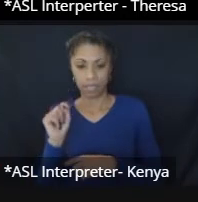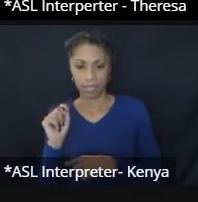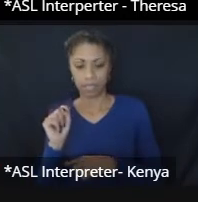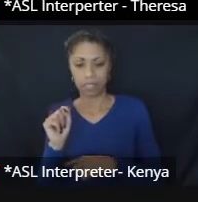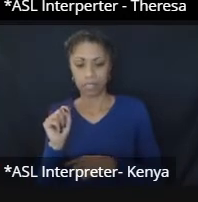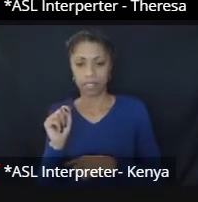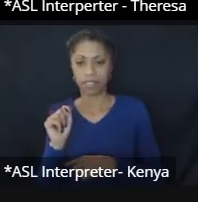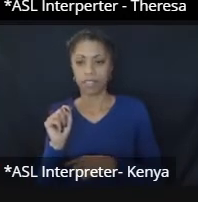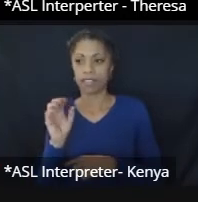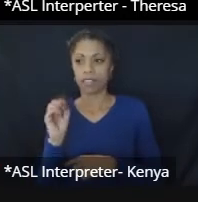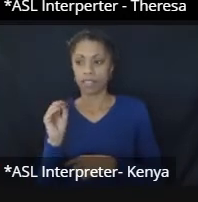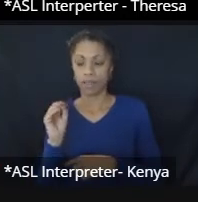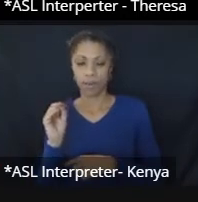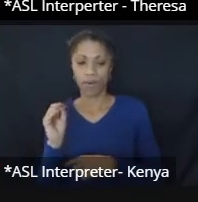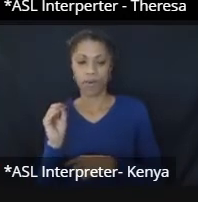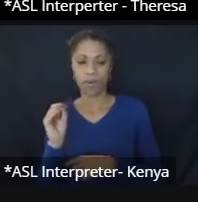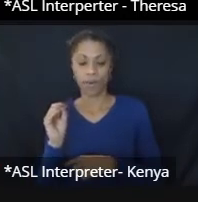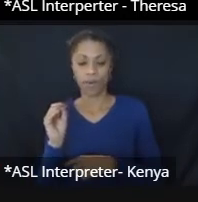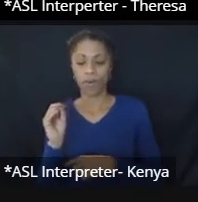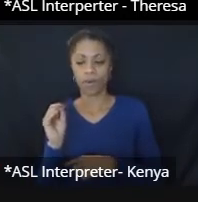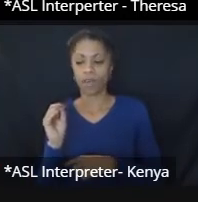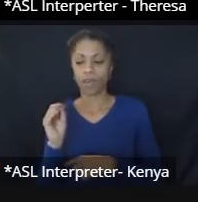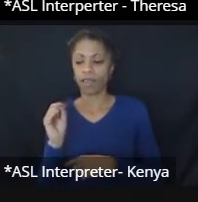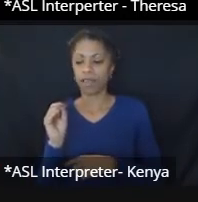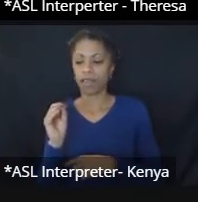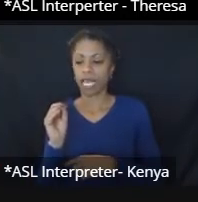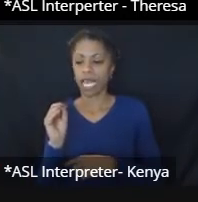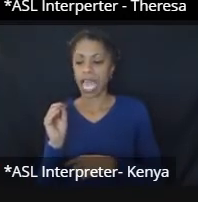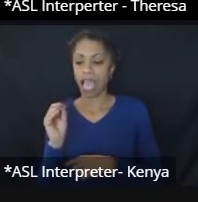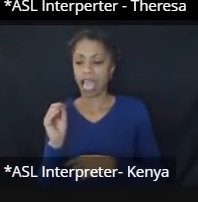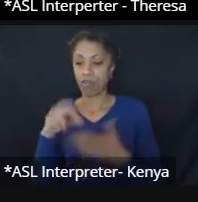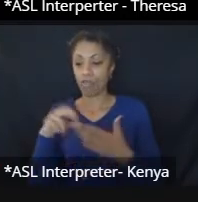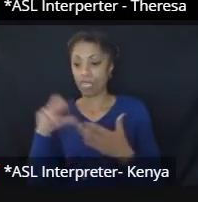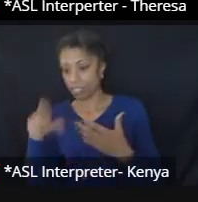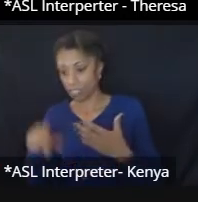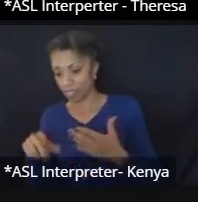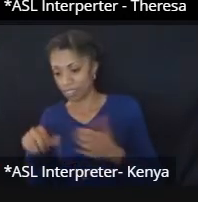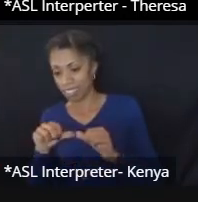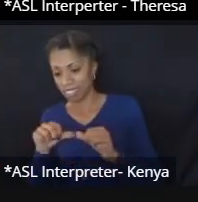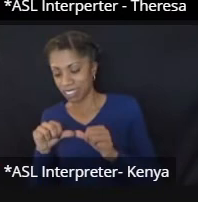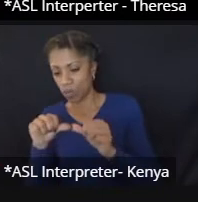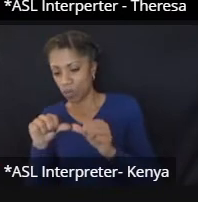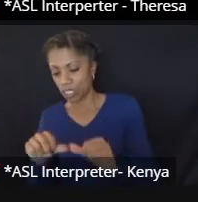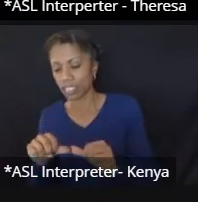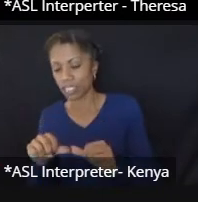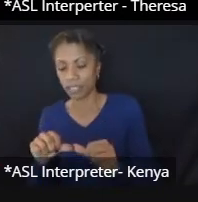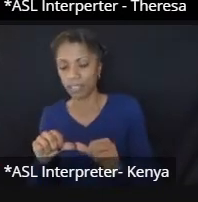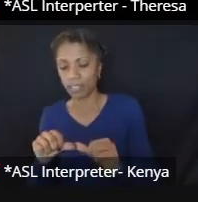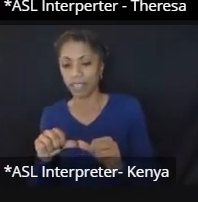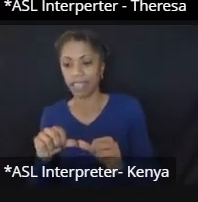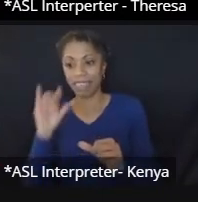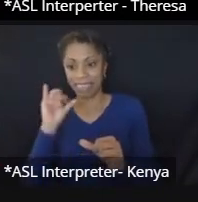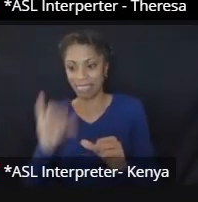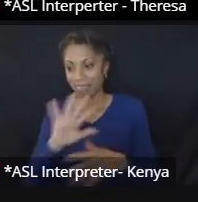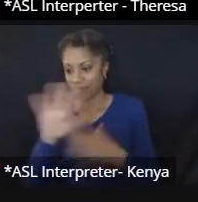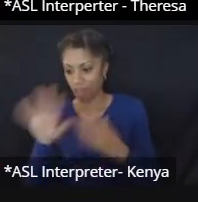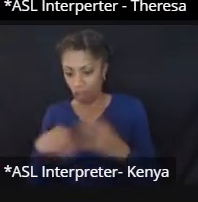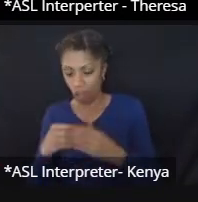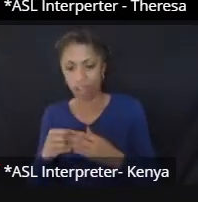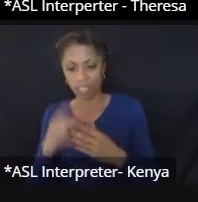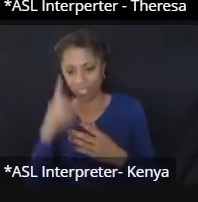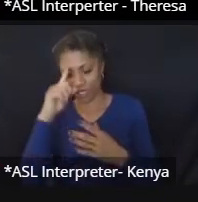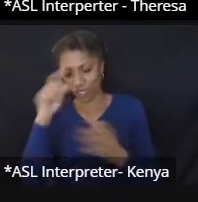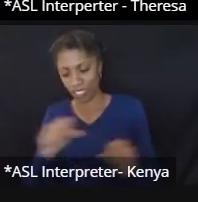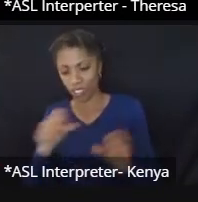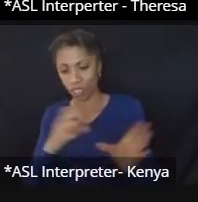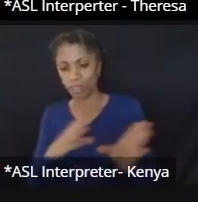So our output and continuation of that work is our strategic plan. So